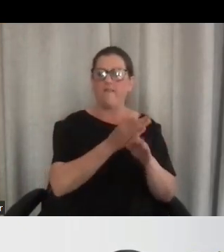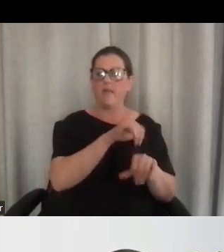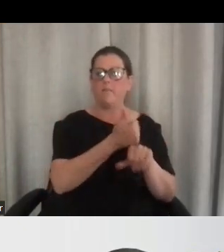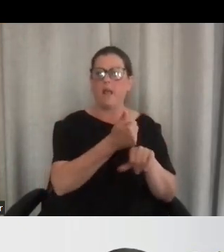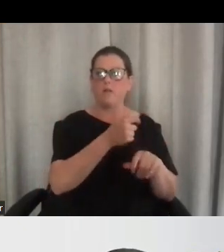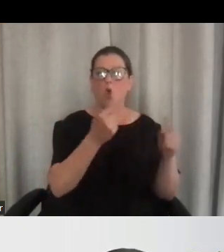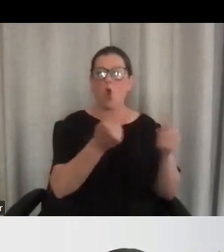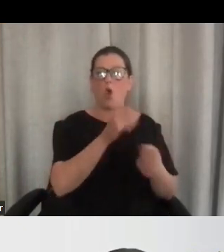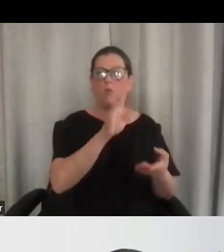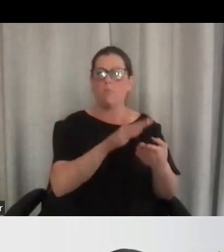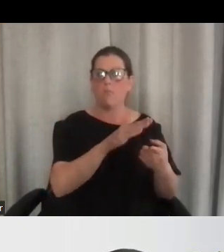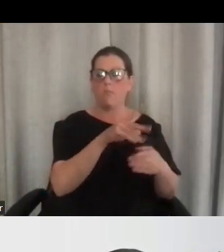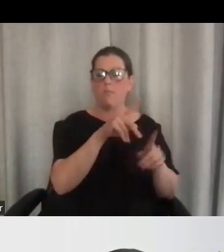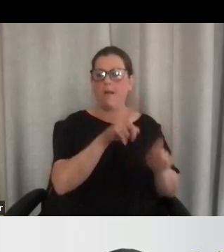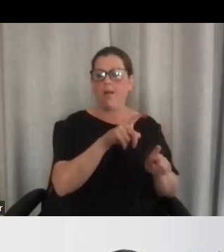pilot where